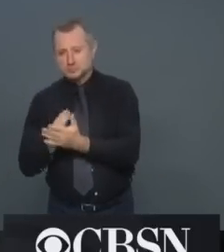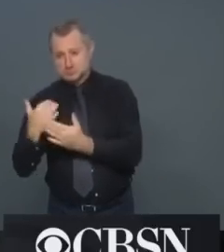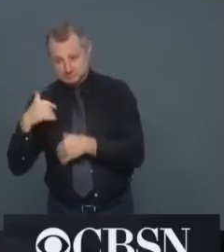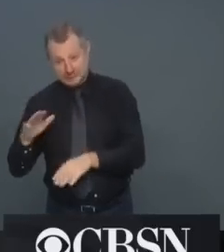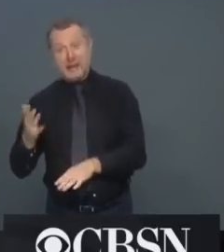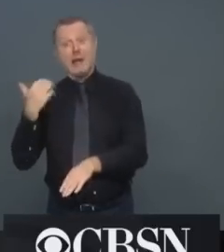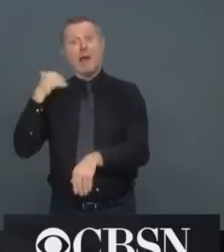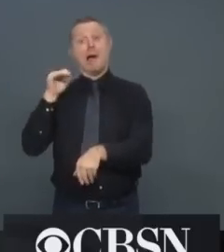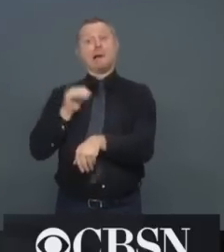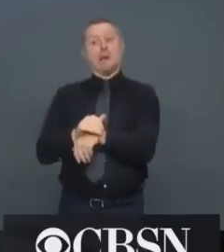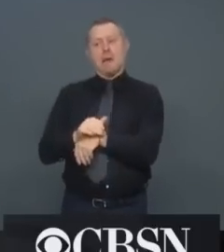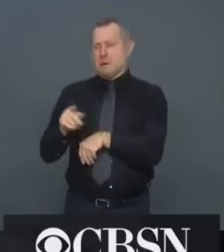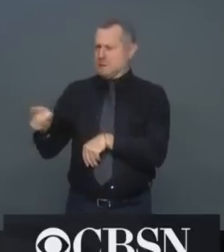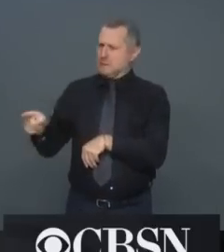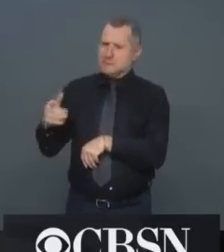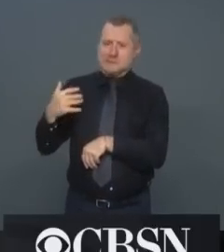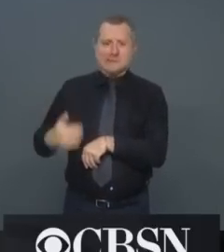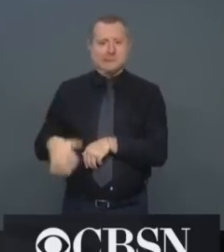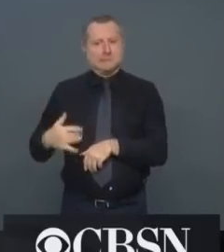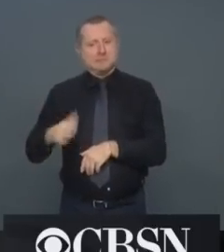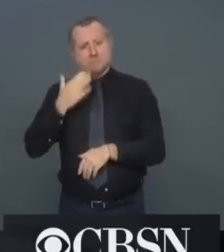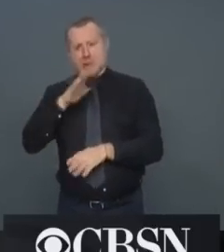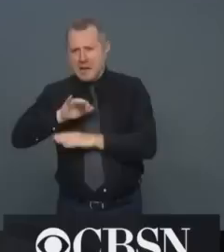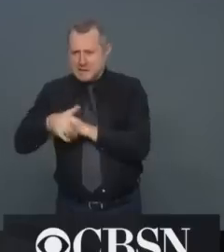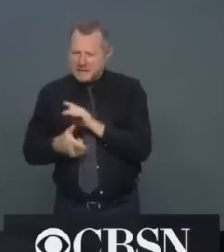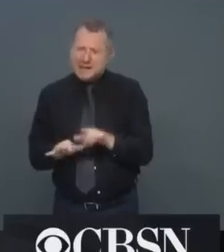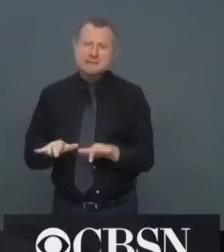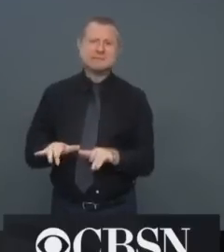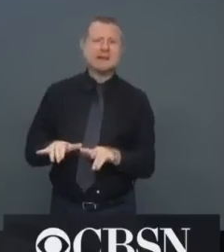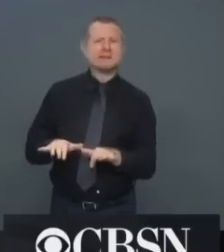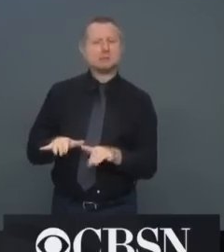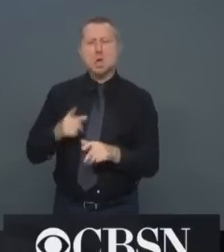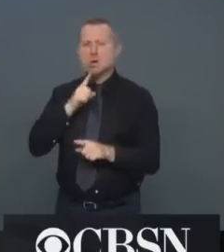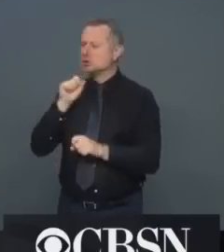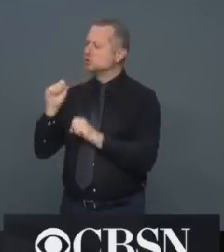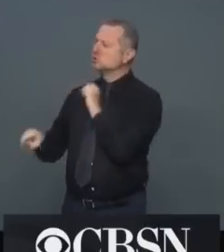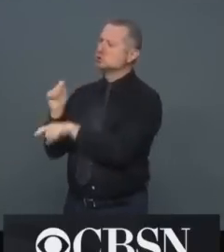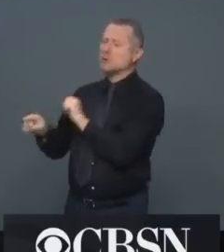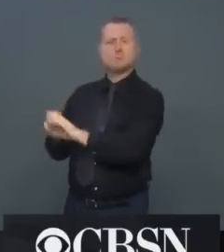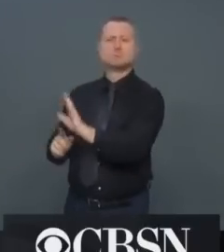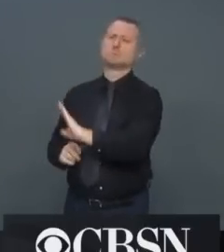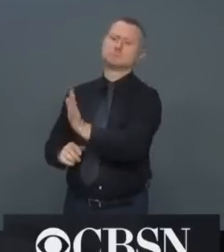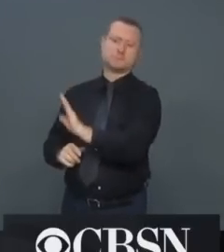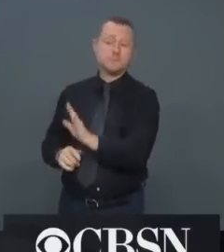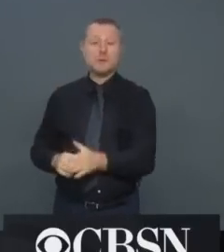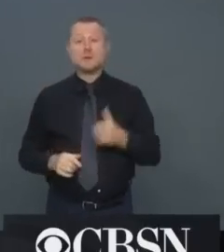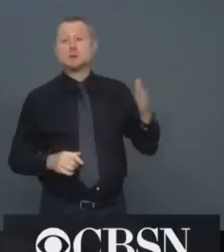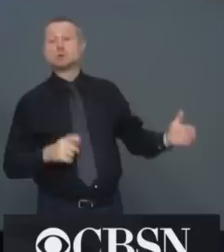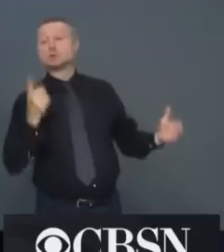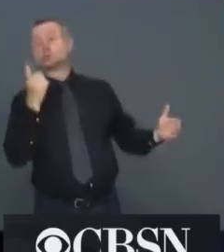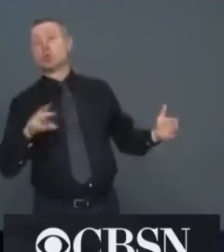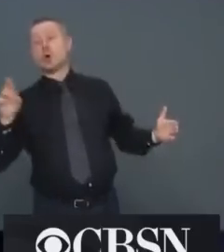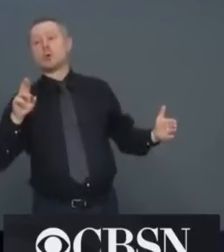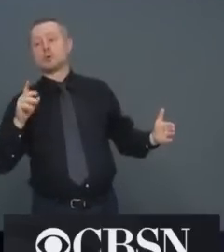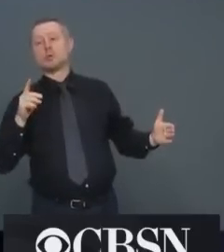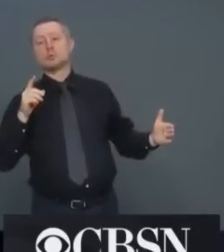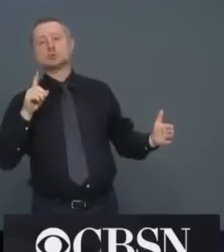don't ask him any tough questions. To his left, Dr. Howard Zucker, Health Commissioner Extraordinaire.